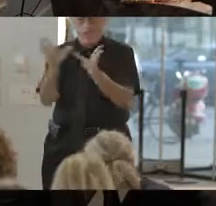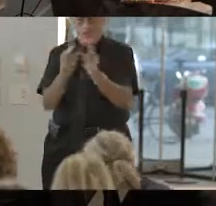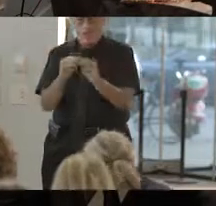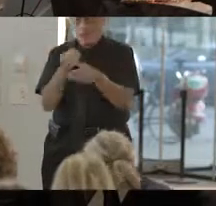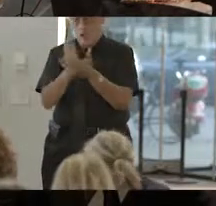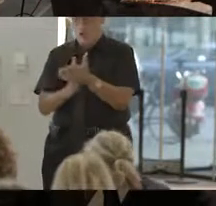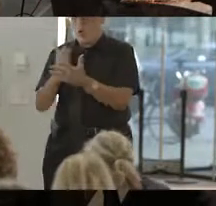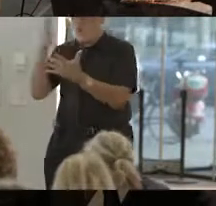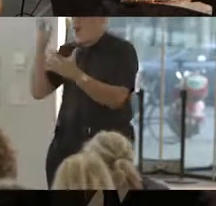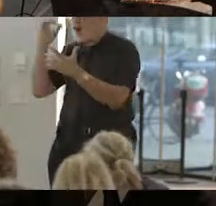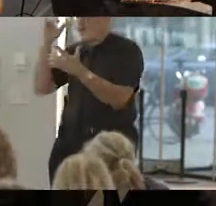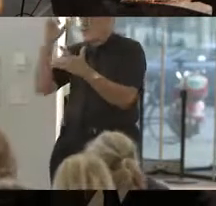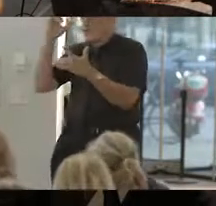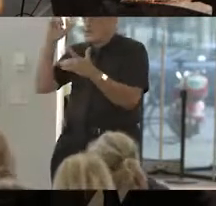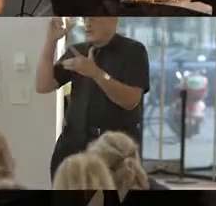please.